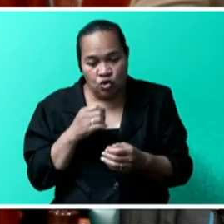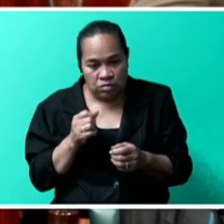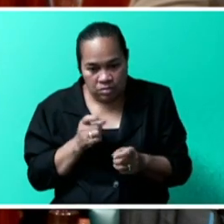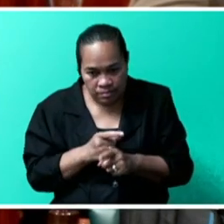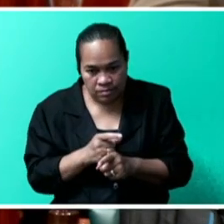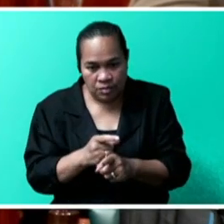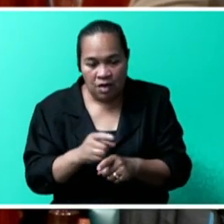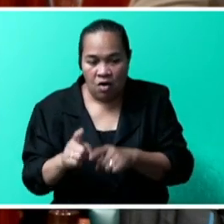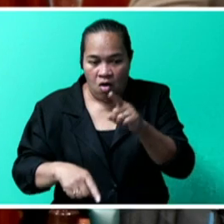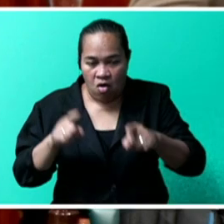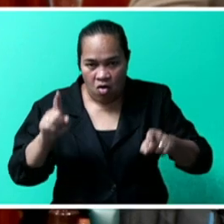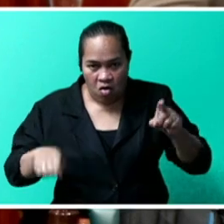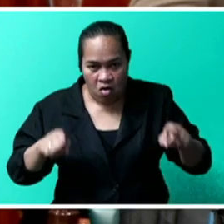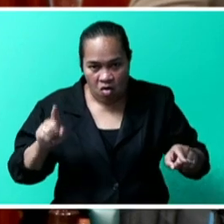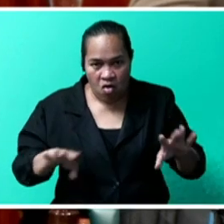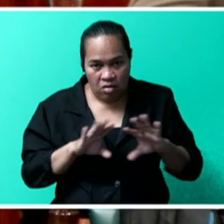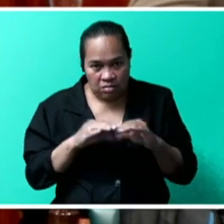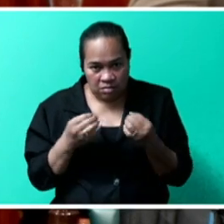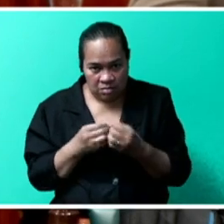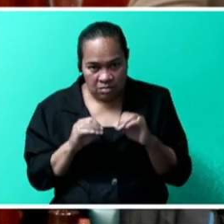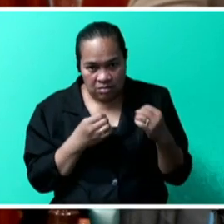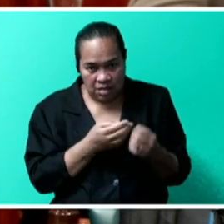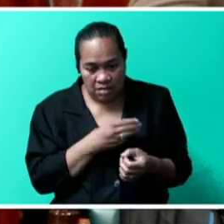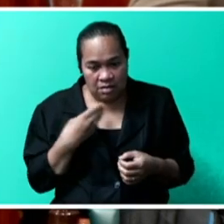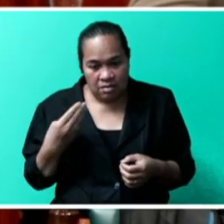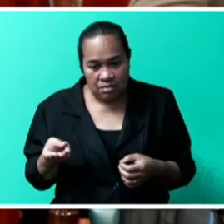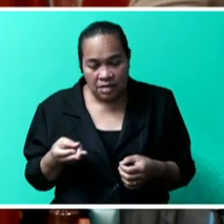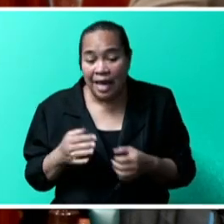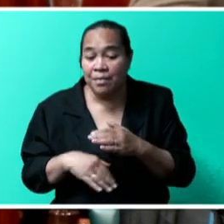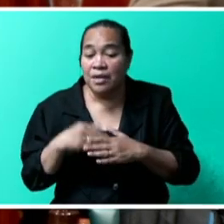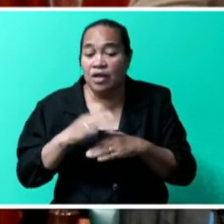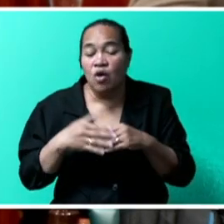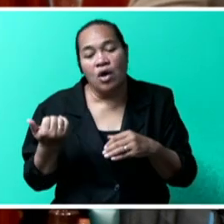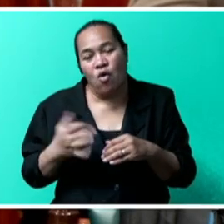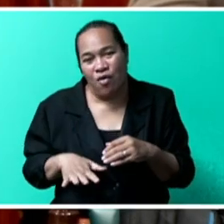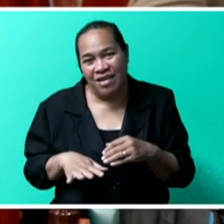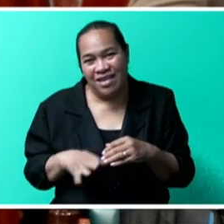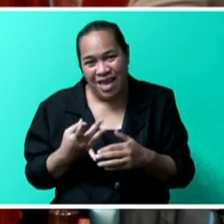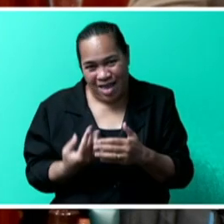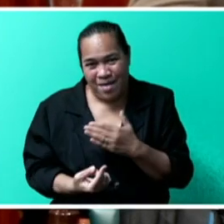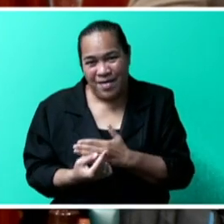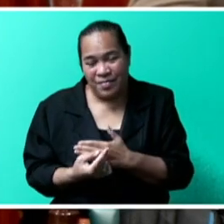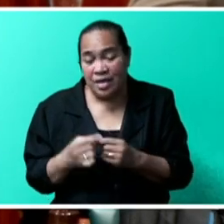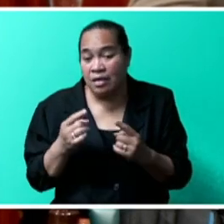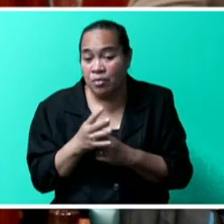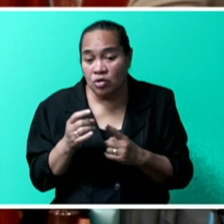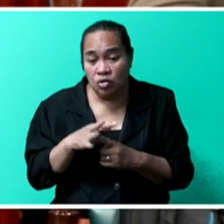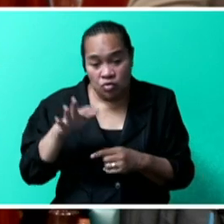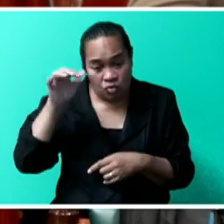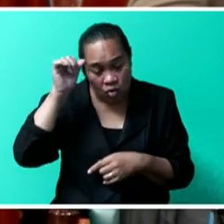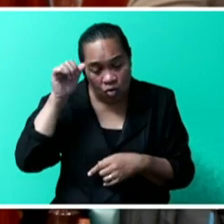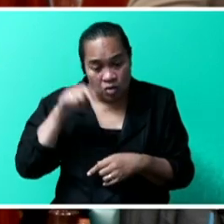responsible agencies while building on initiatives already underway. It is important to note that the Ministry of Tourism and Civil